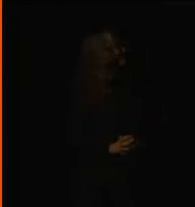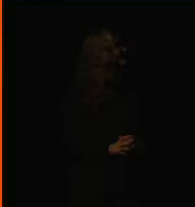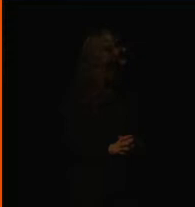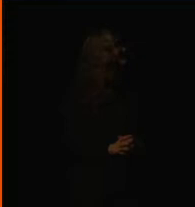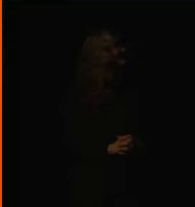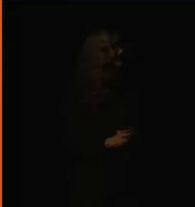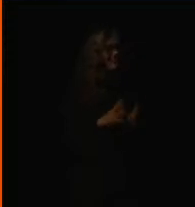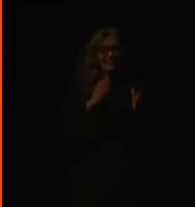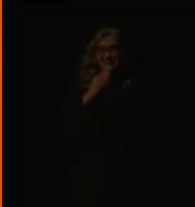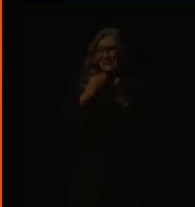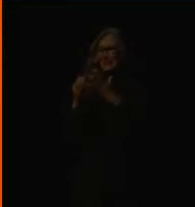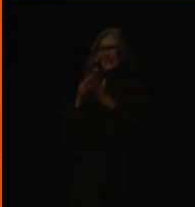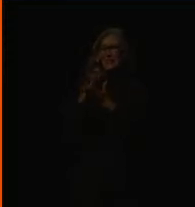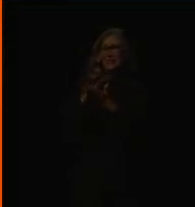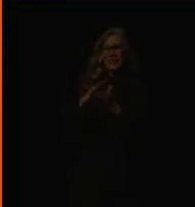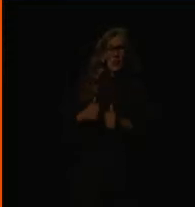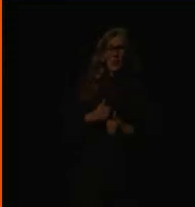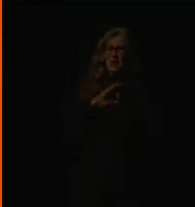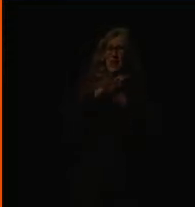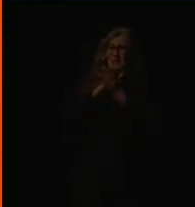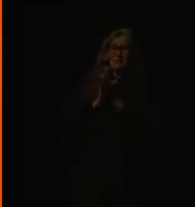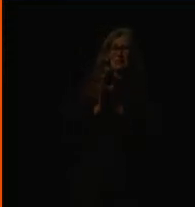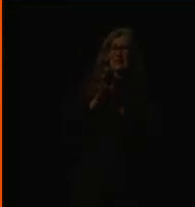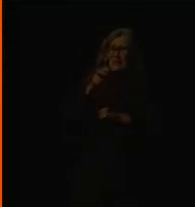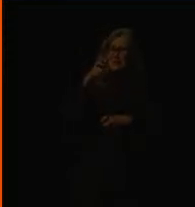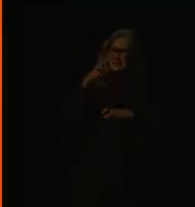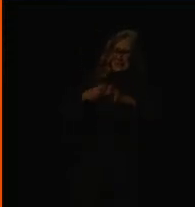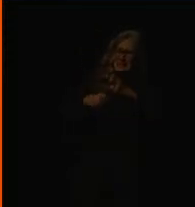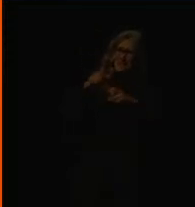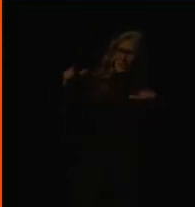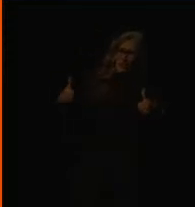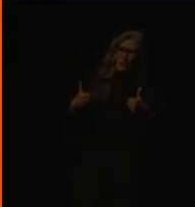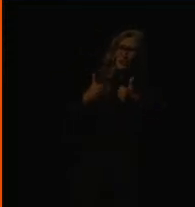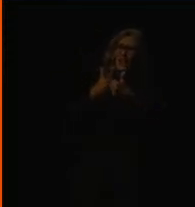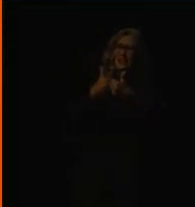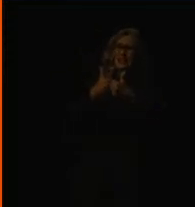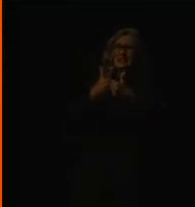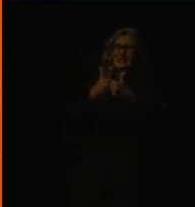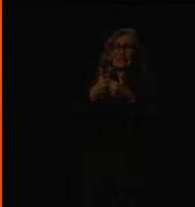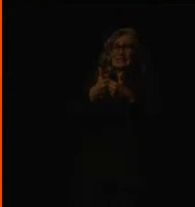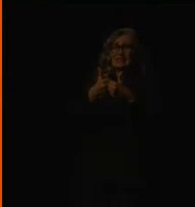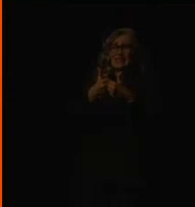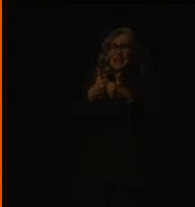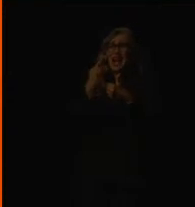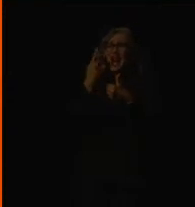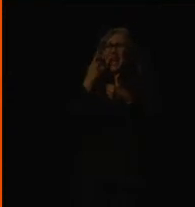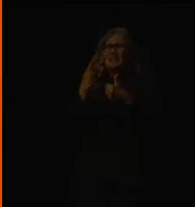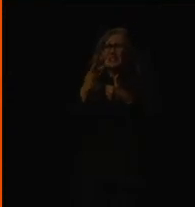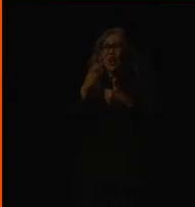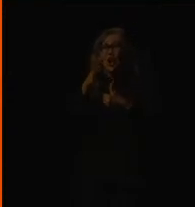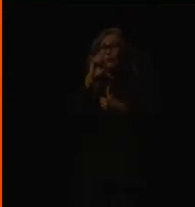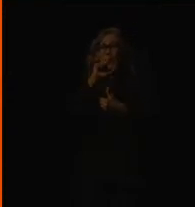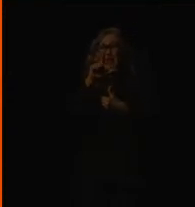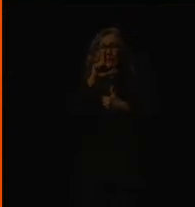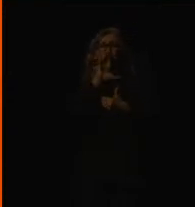Even when things got incredibly difficult, I saw a strength in her I didn't know anyone could have.